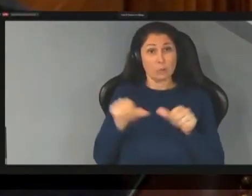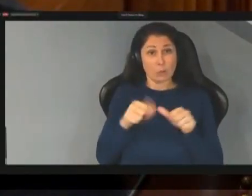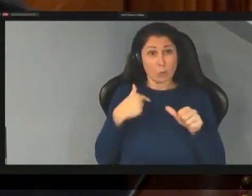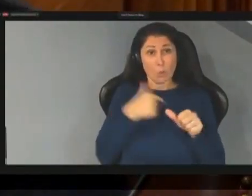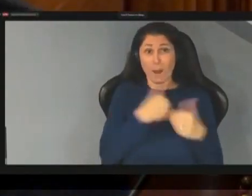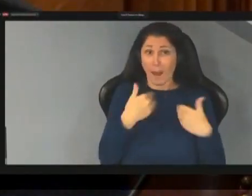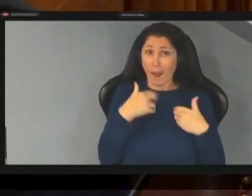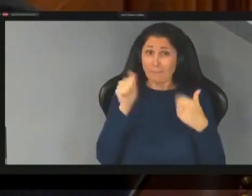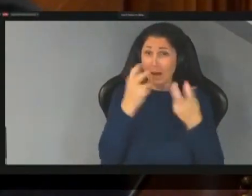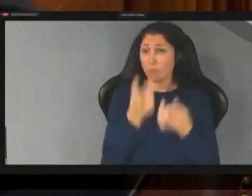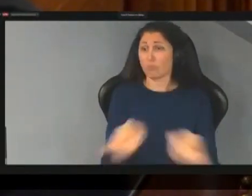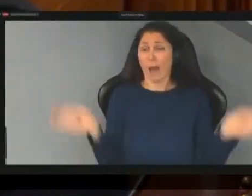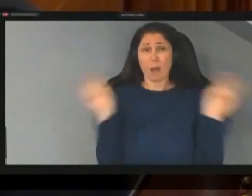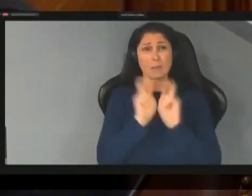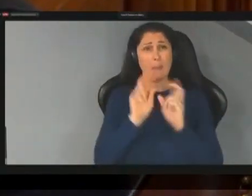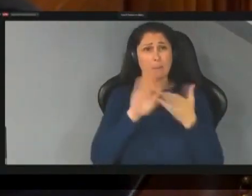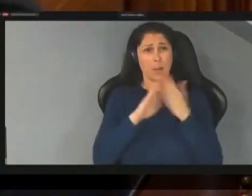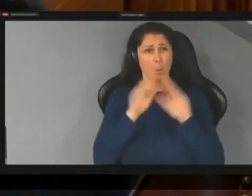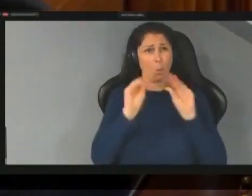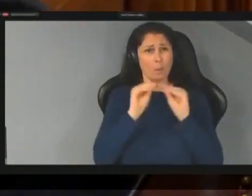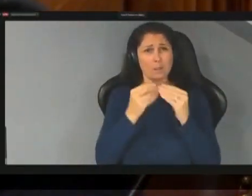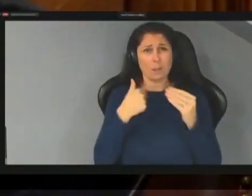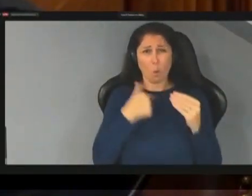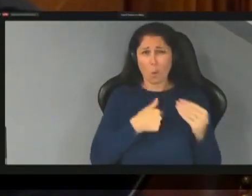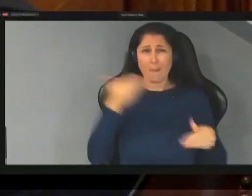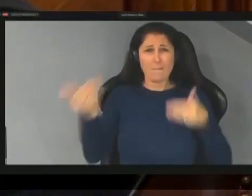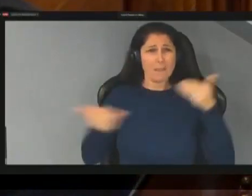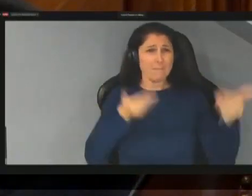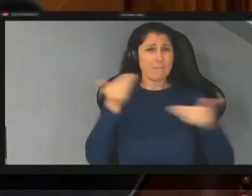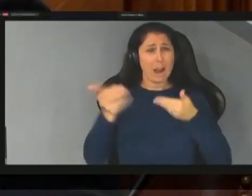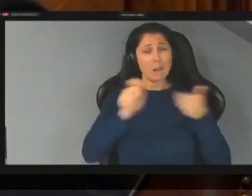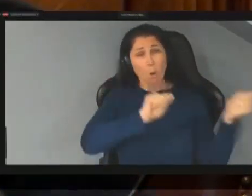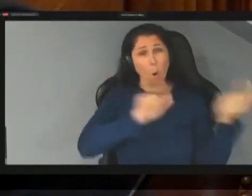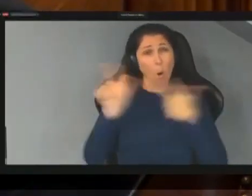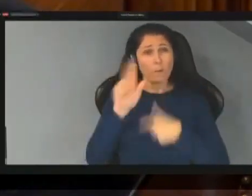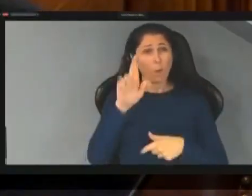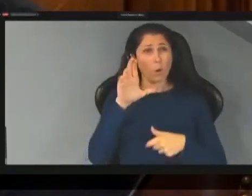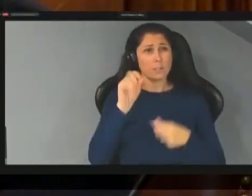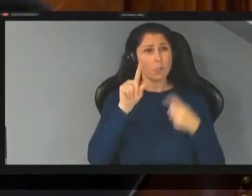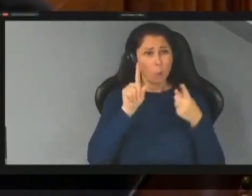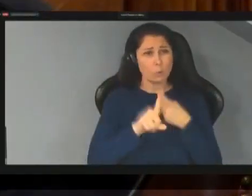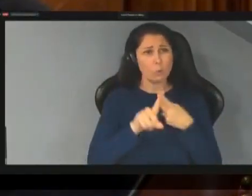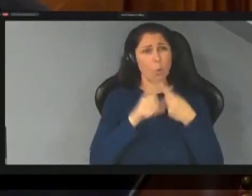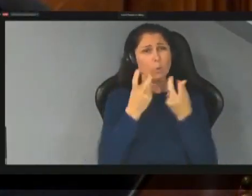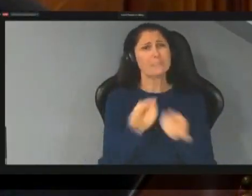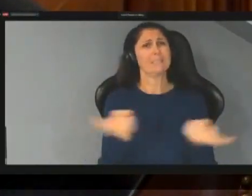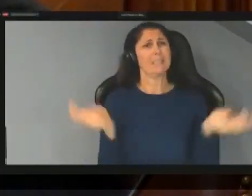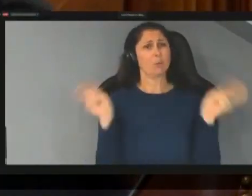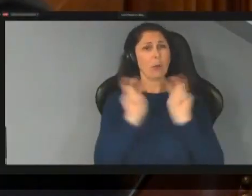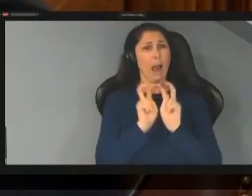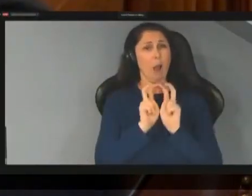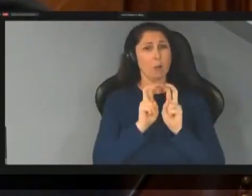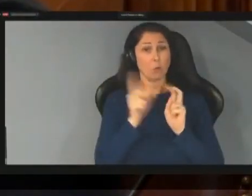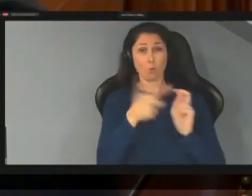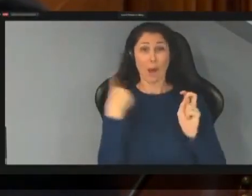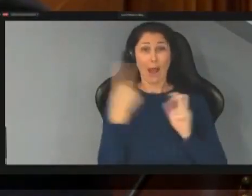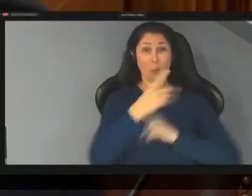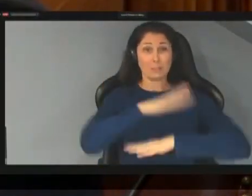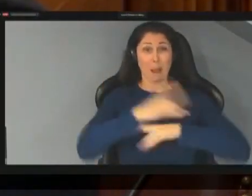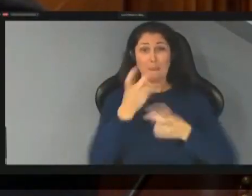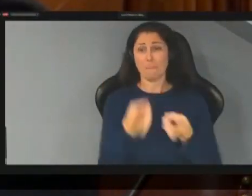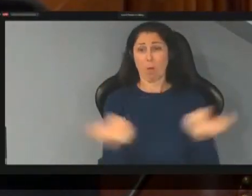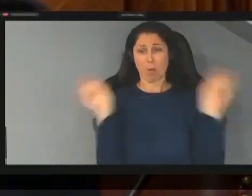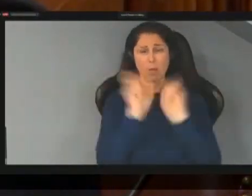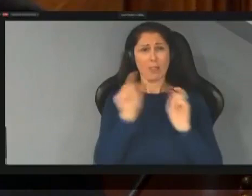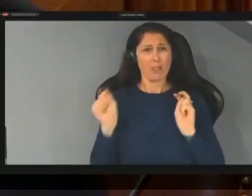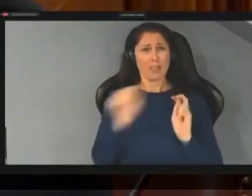of community organizations. We've invited in the Hill District all of the RCOs to sit around a roundtable and they would vote on